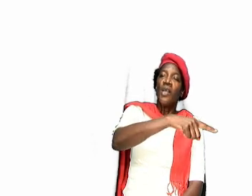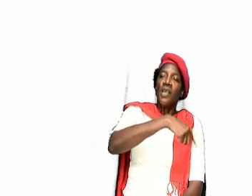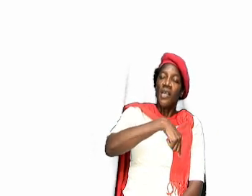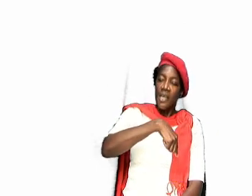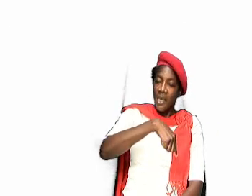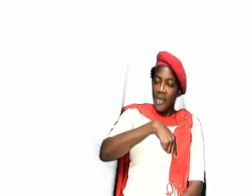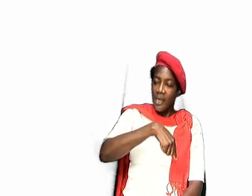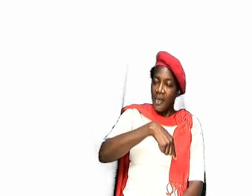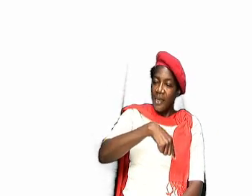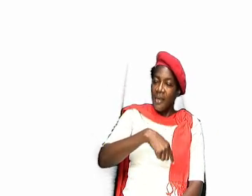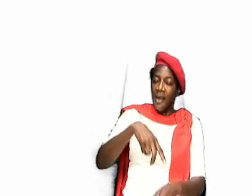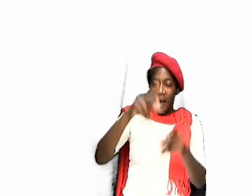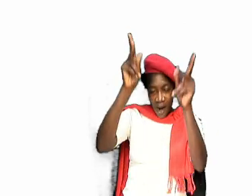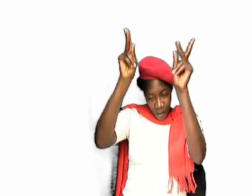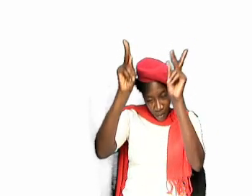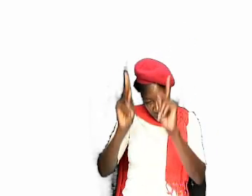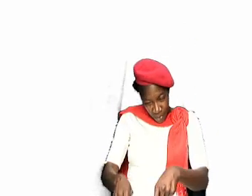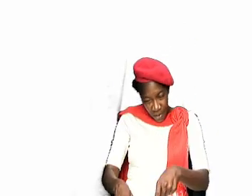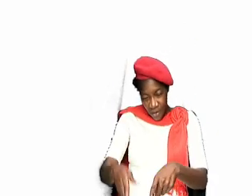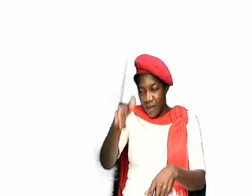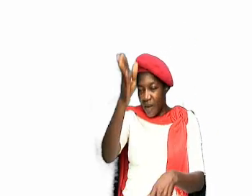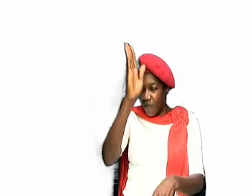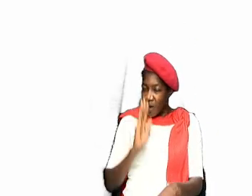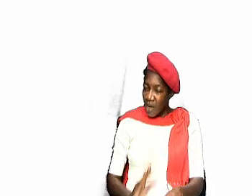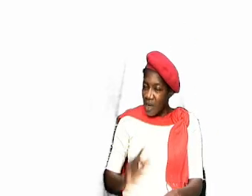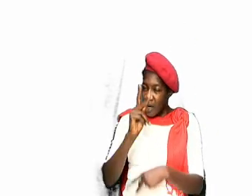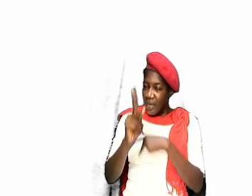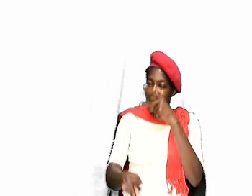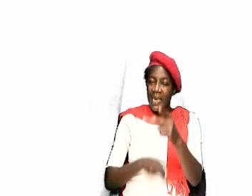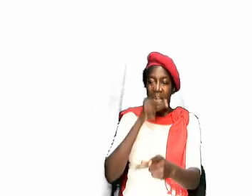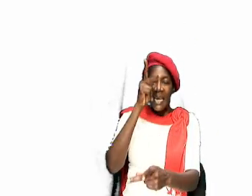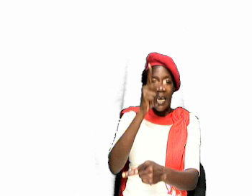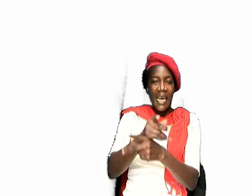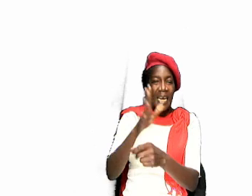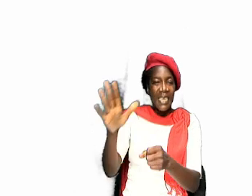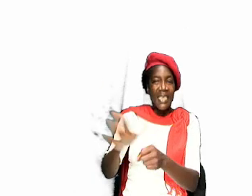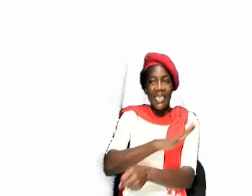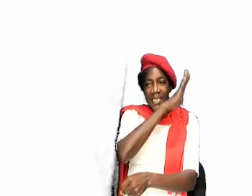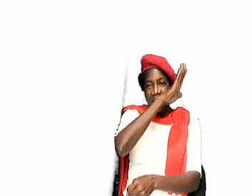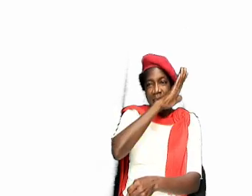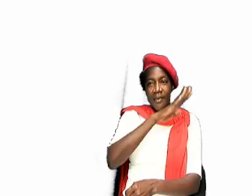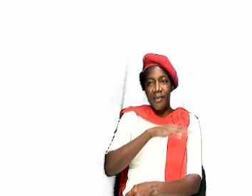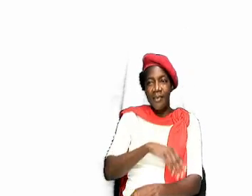of God's kindness.